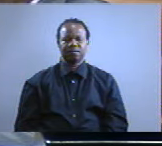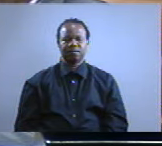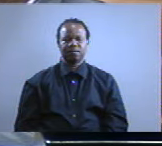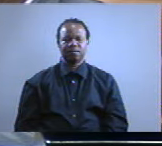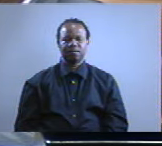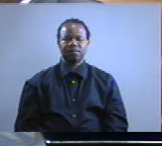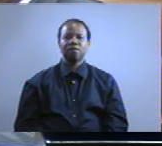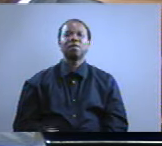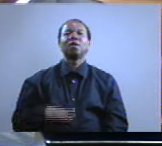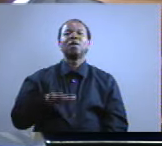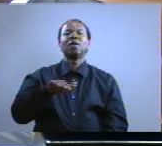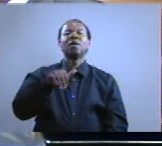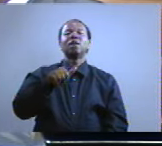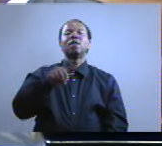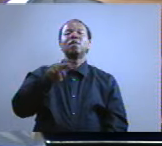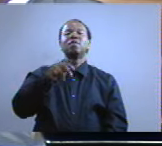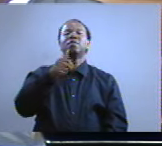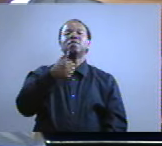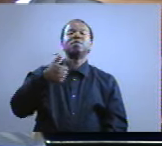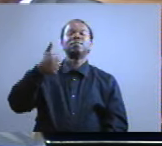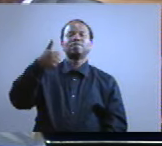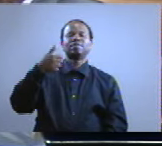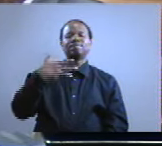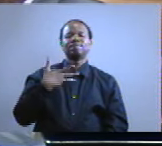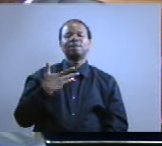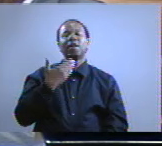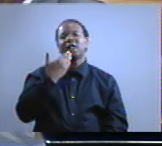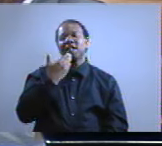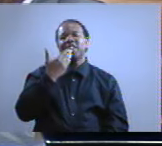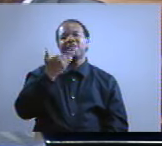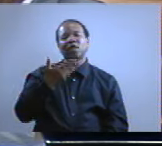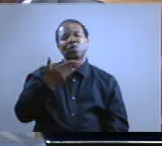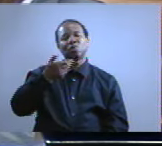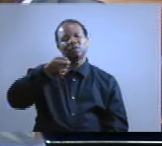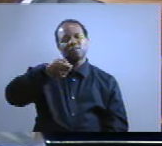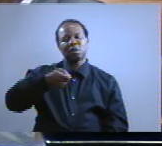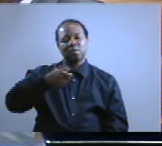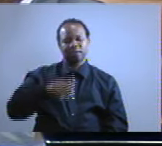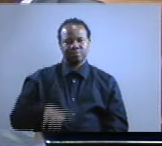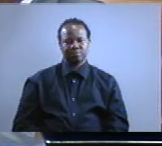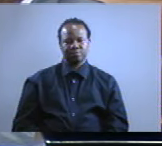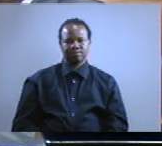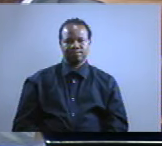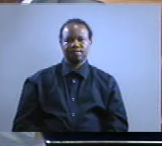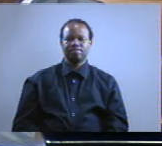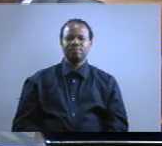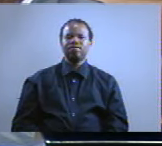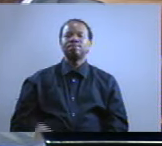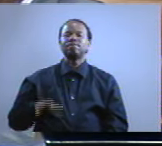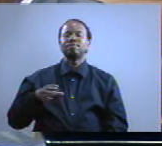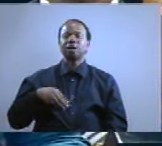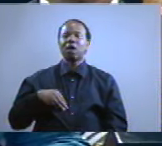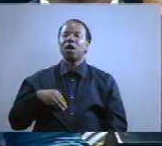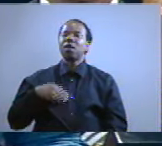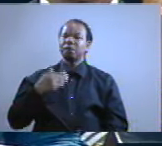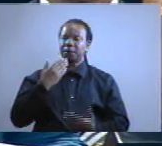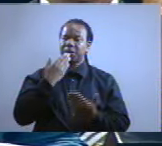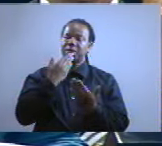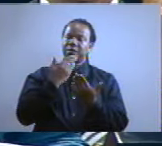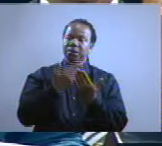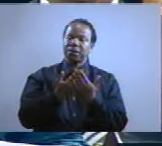Deputy Chief of the Majority Party. Thank you, Honourable Speaker. I move without notice that the House knows that